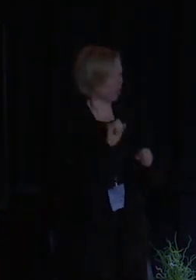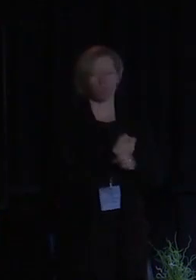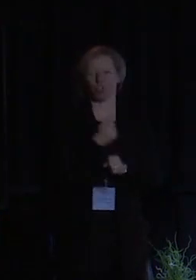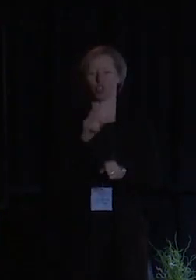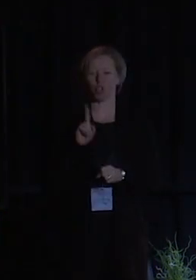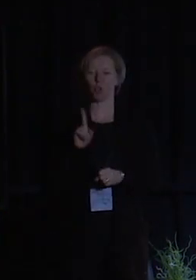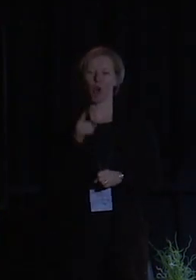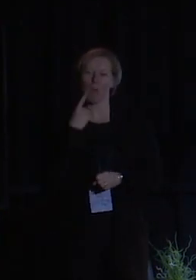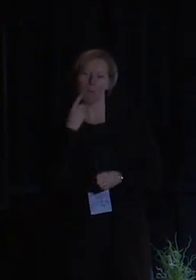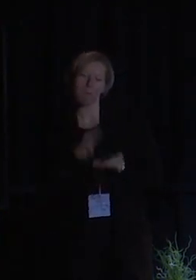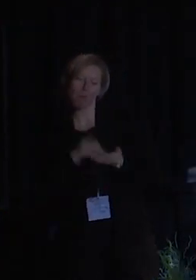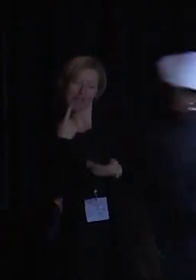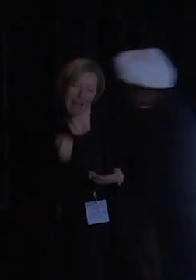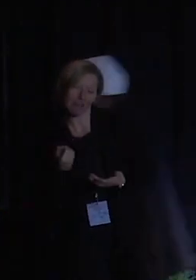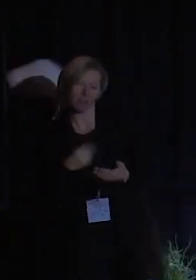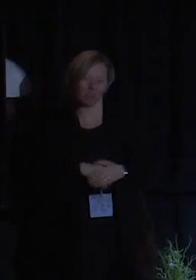this show.